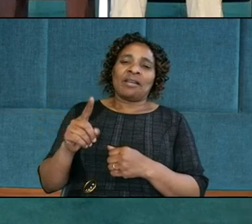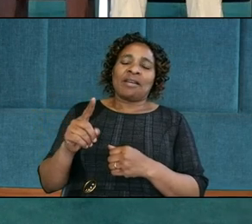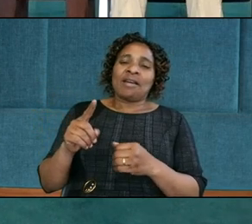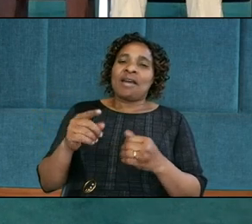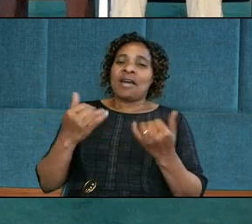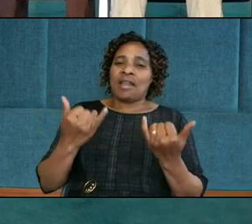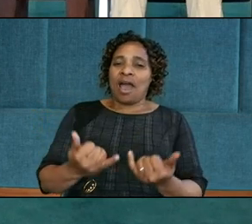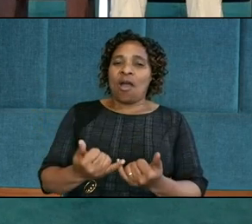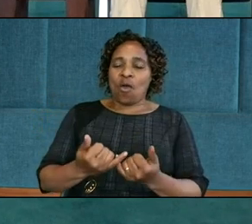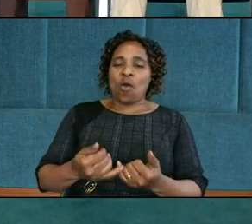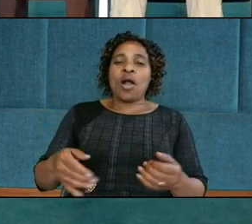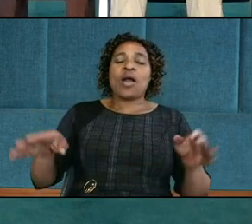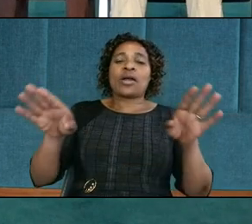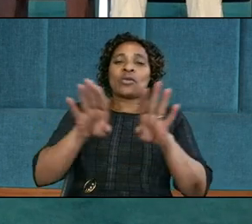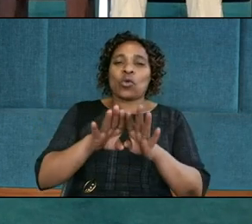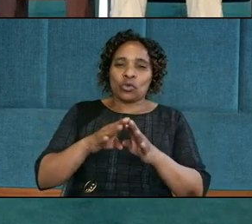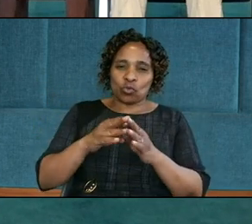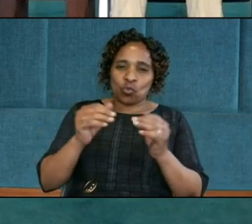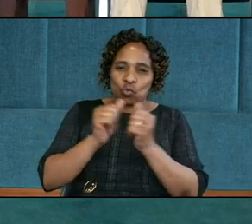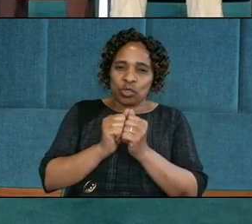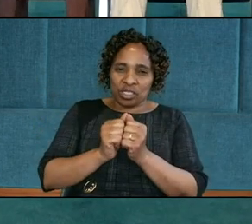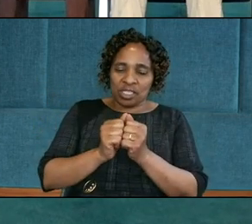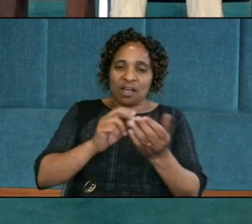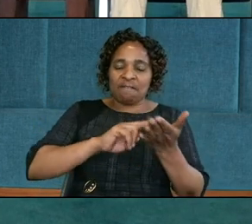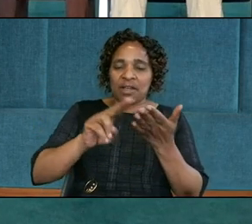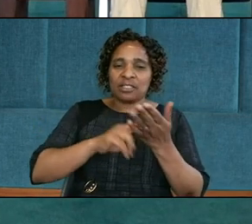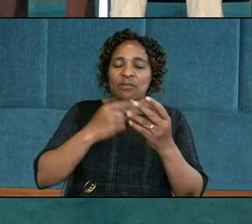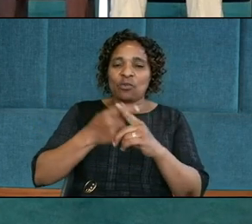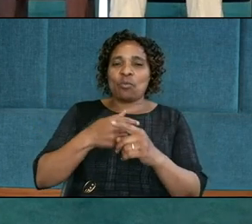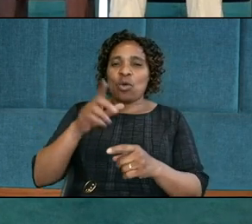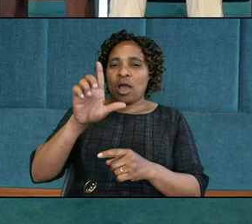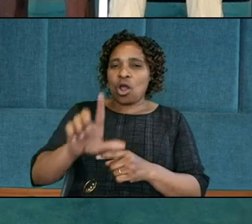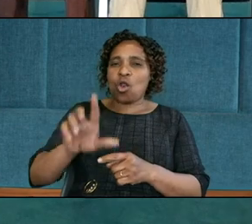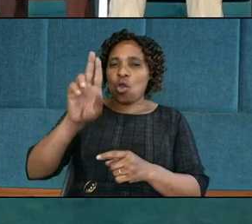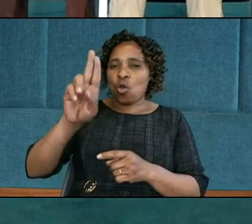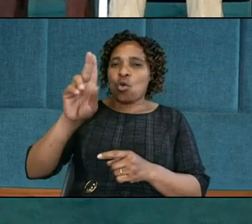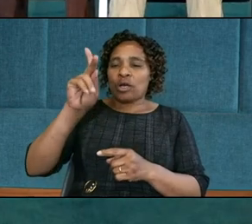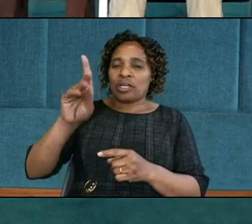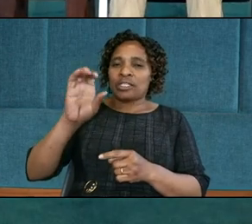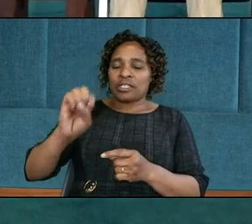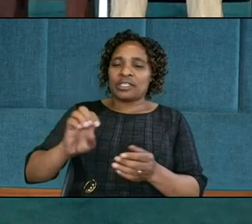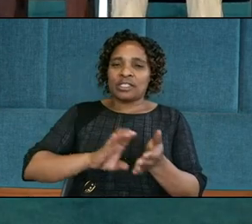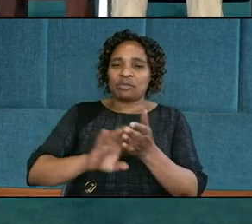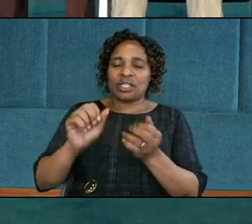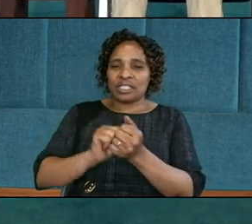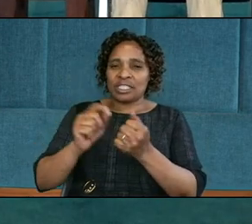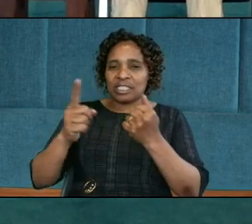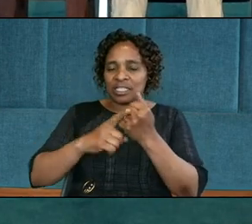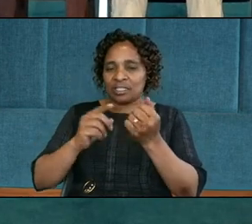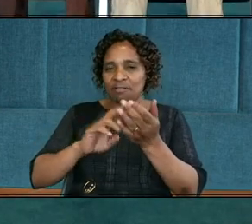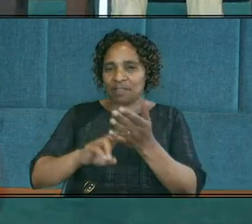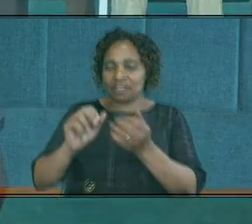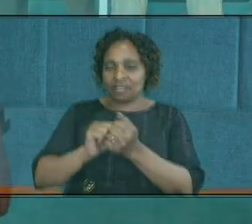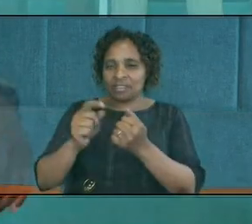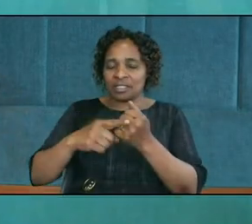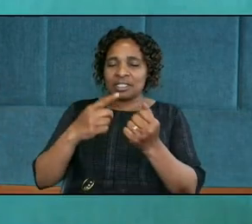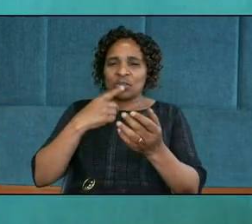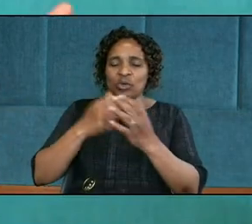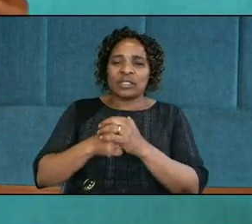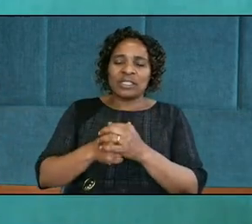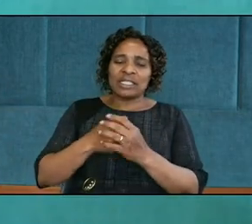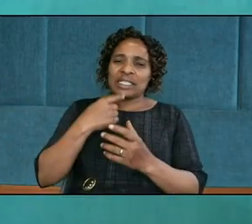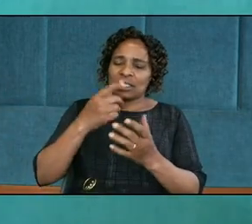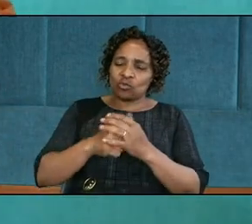I just wanted to conclude with a verse. It says, and this is from the book of Luke, chapter 16, verse 15. It's actually in our punchlines. And